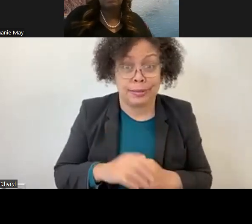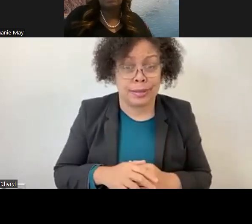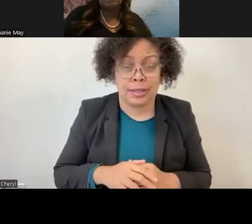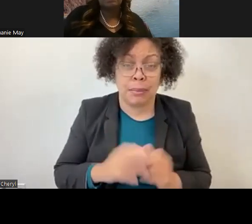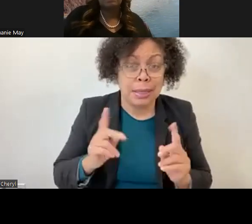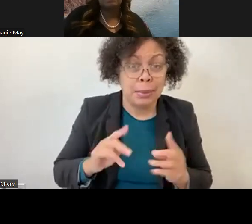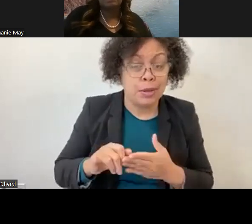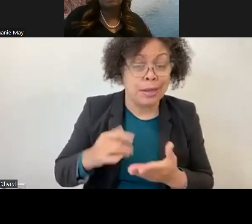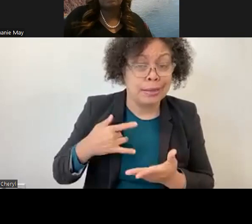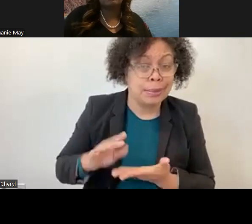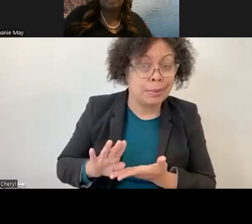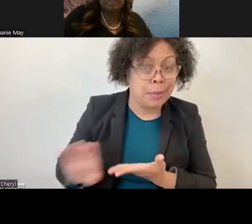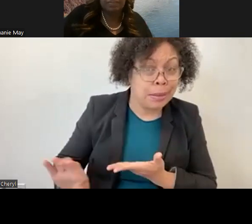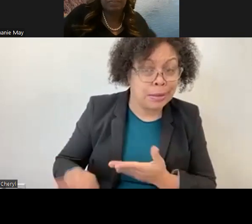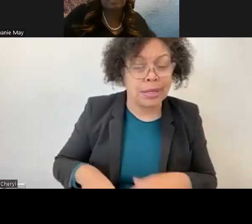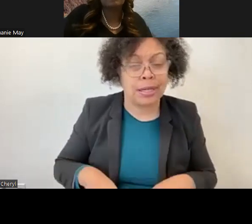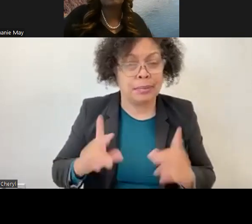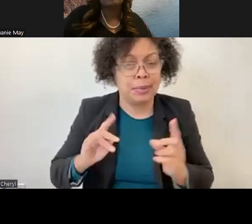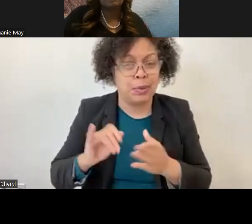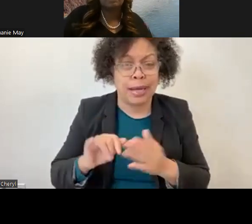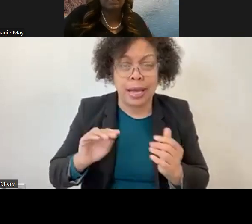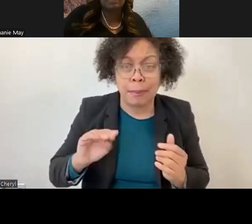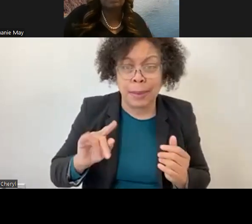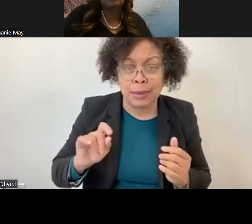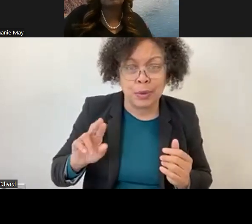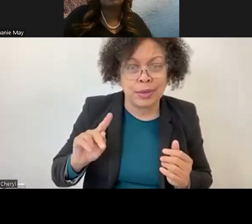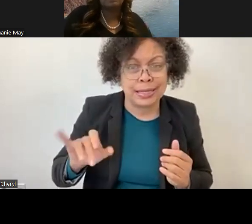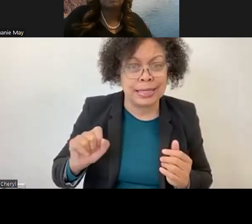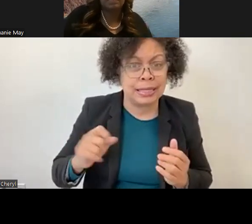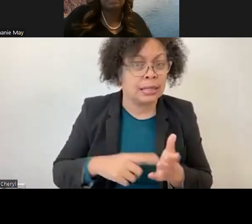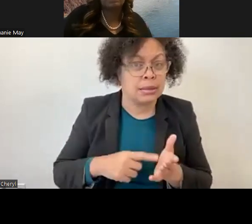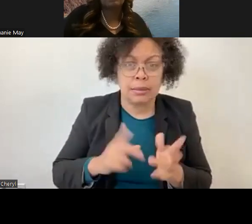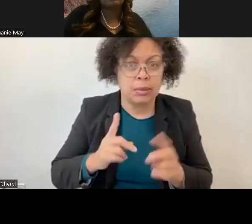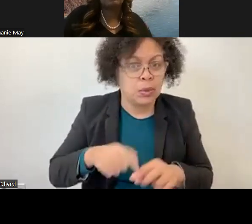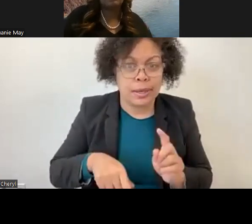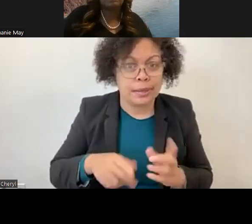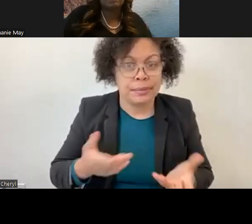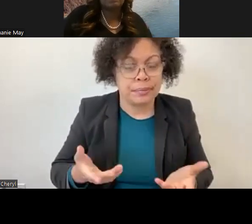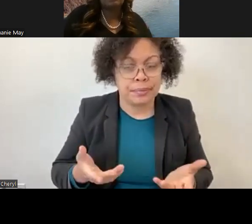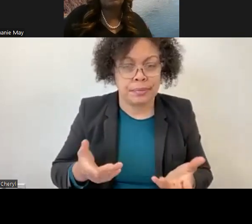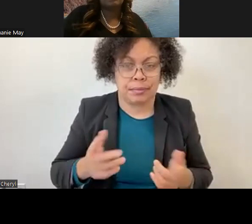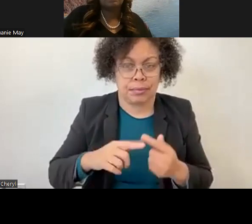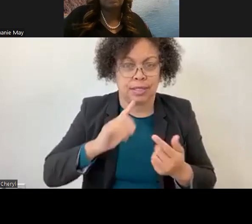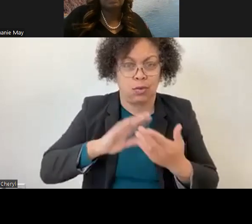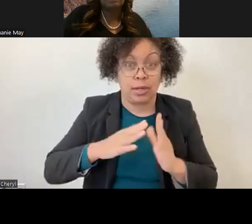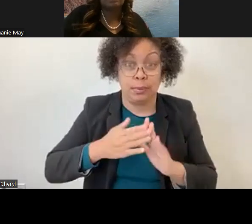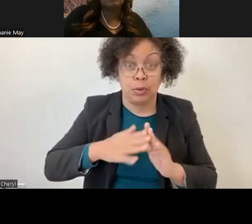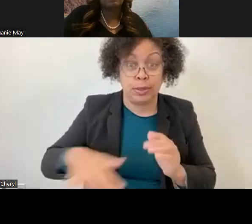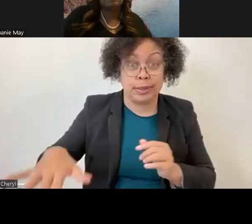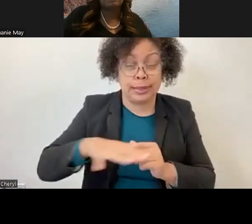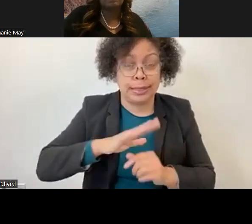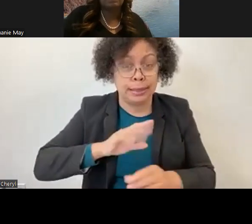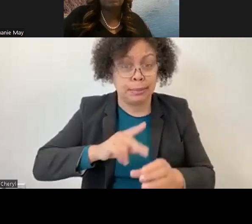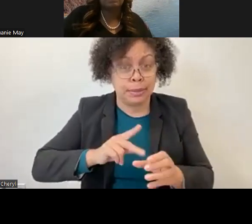folks and minoritized folks. But on the sort of the community stakeholders part,